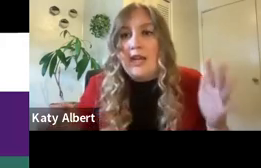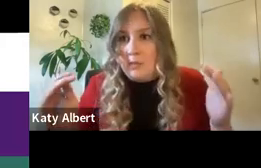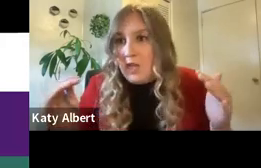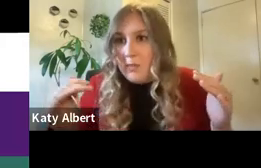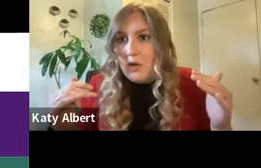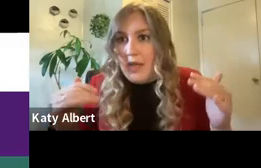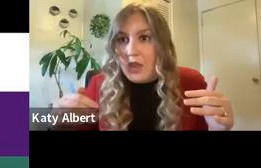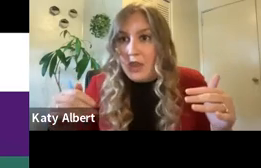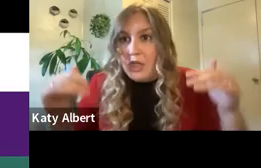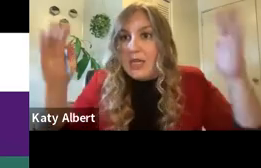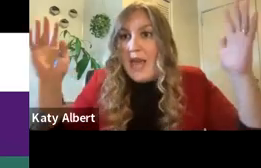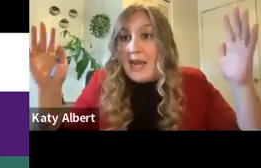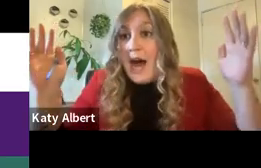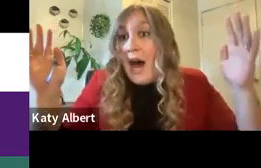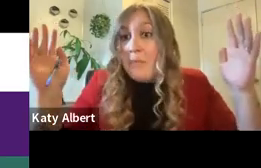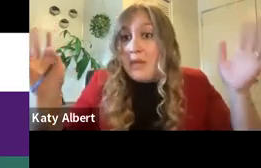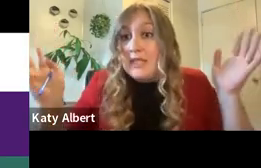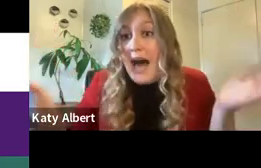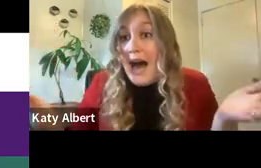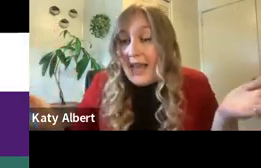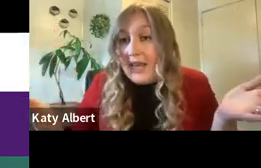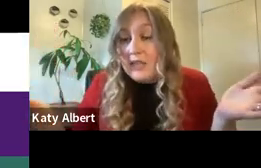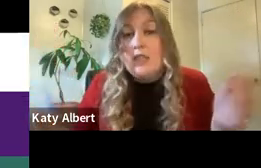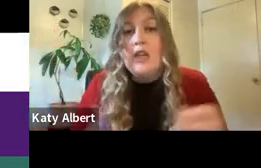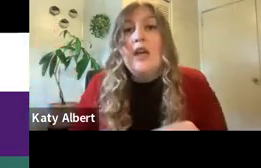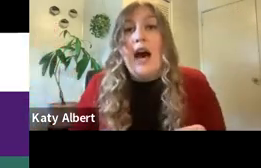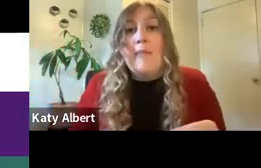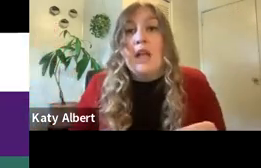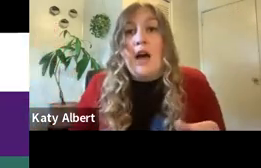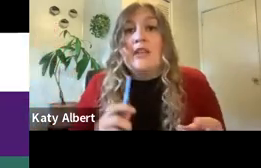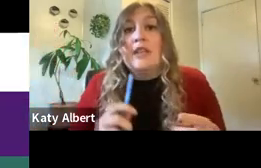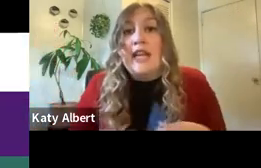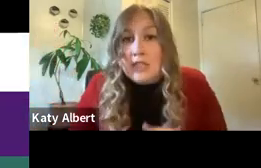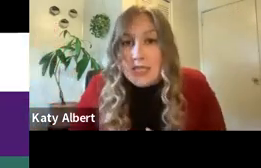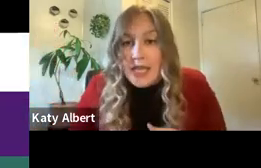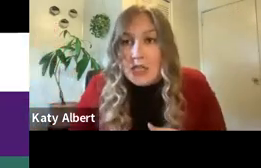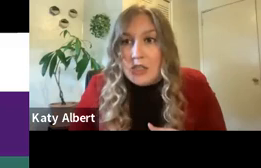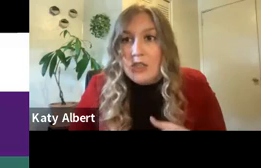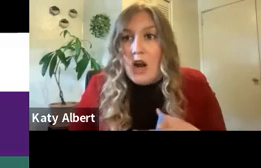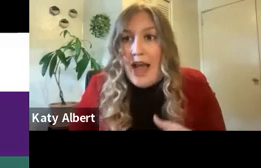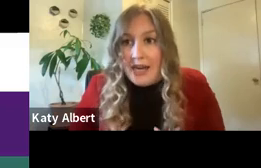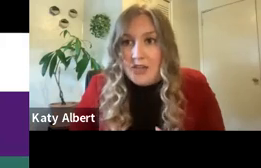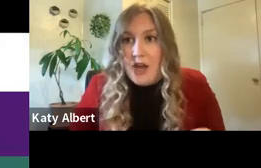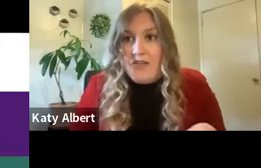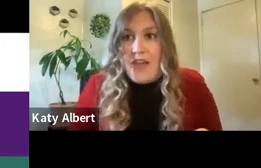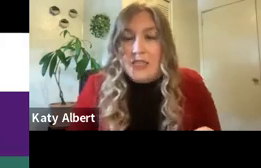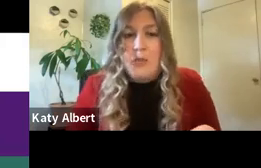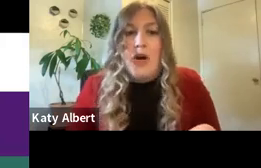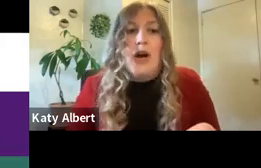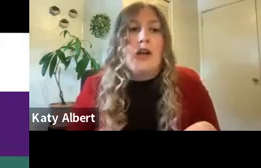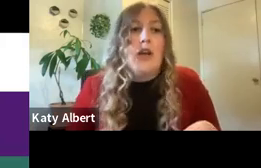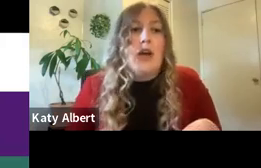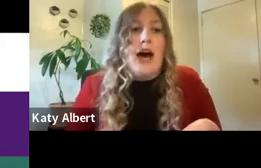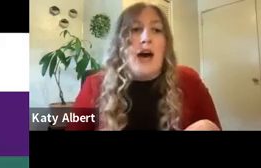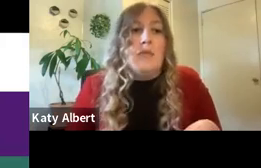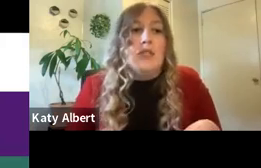usage in people like 30 and up is highest. A lot of legislators are active on